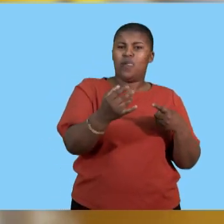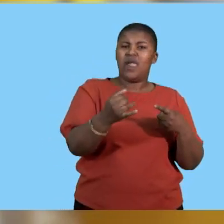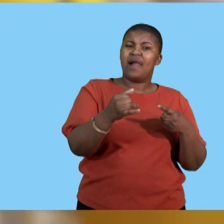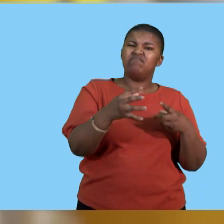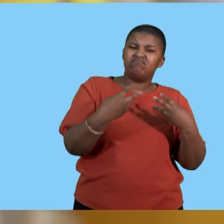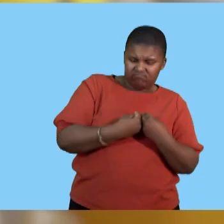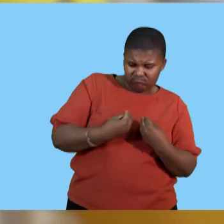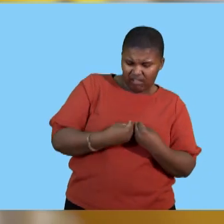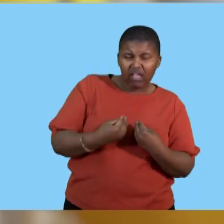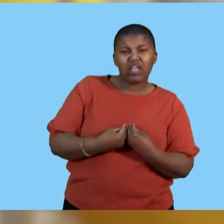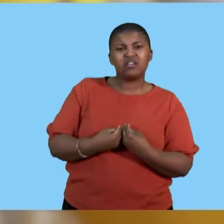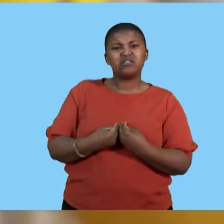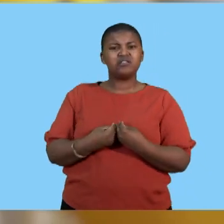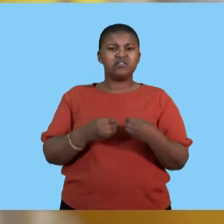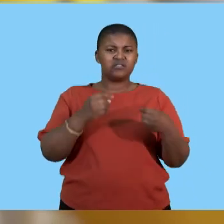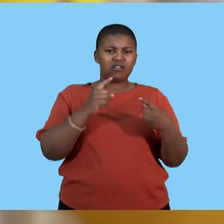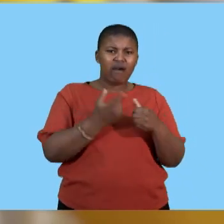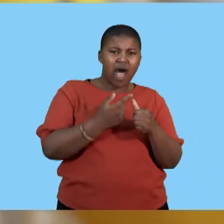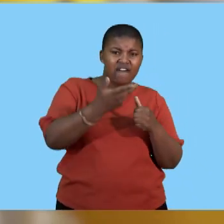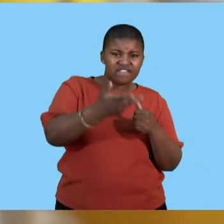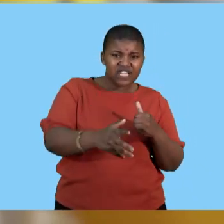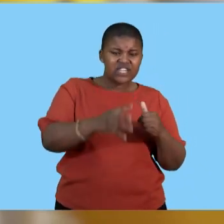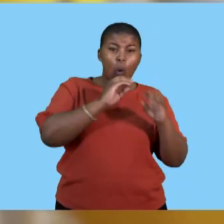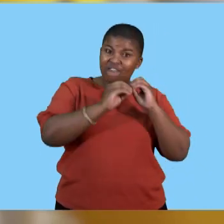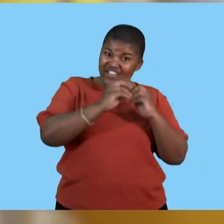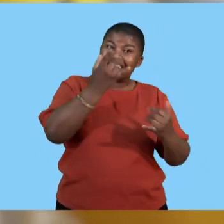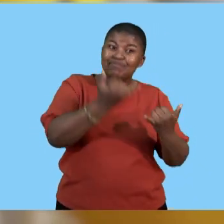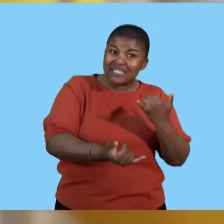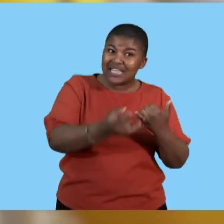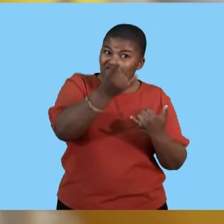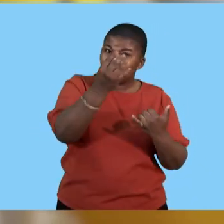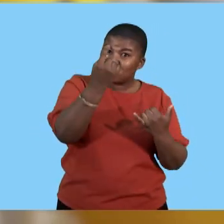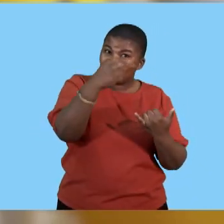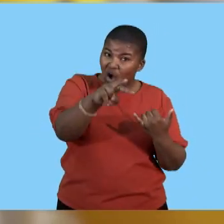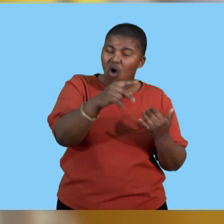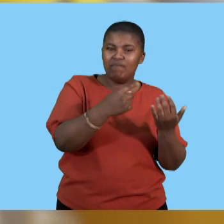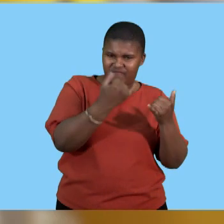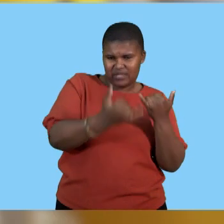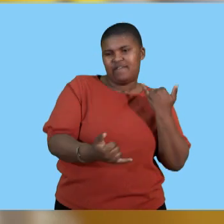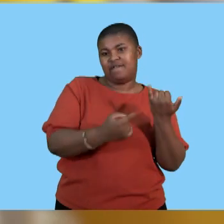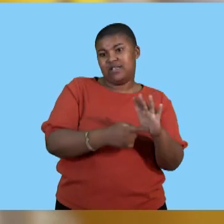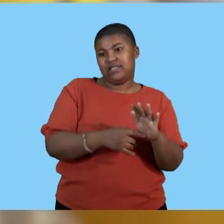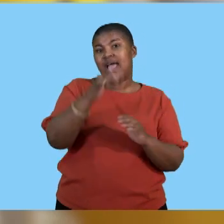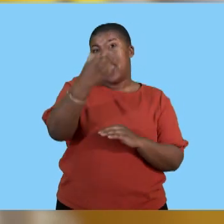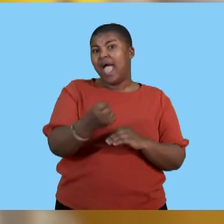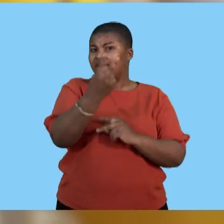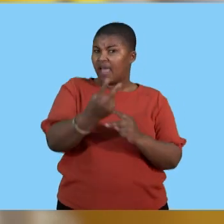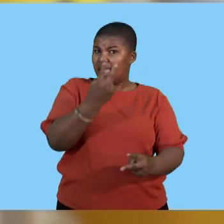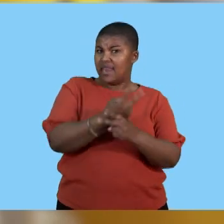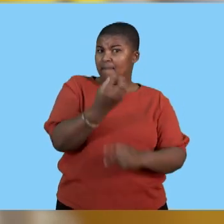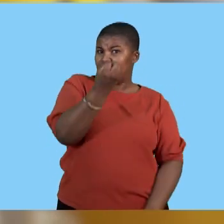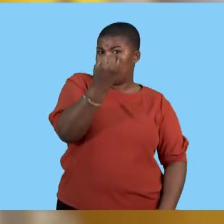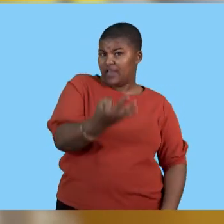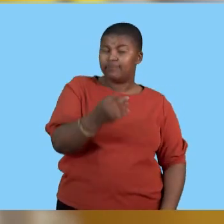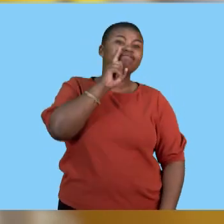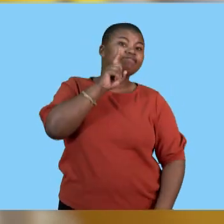our tangible assets. We calculated depreciation and we also corrected an error. Now with us here, we have another interesting adjustment.